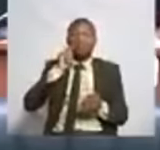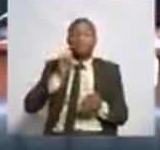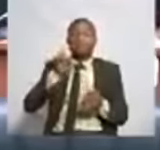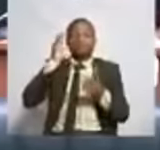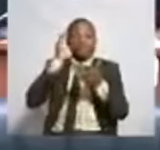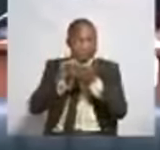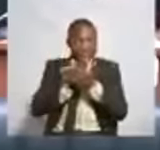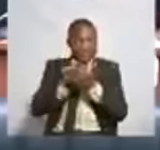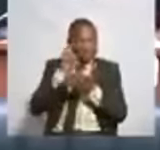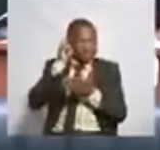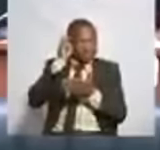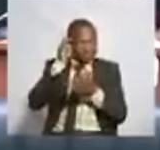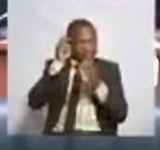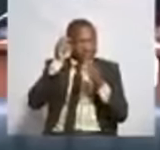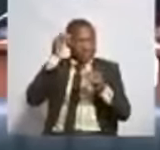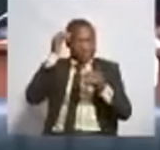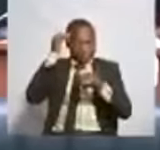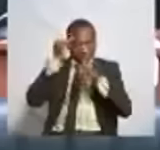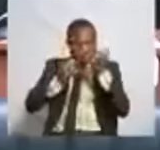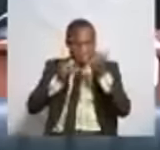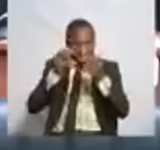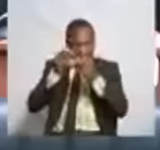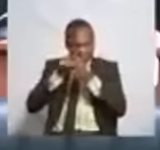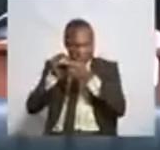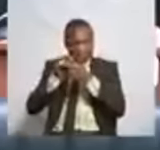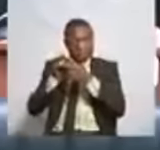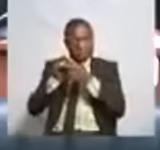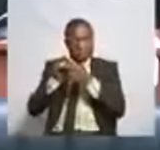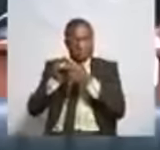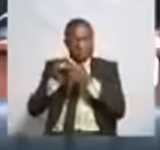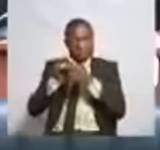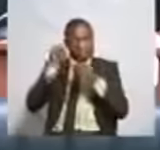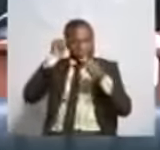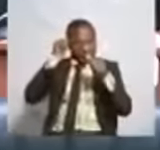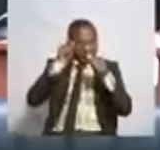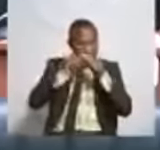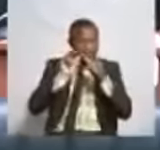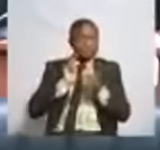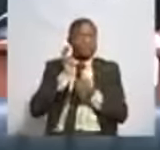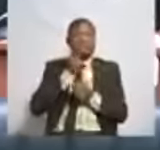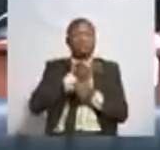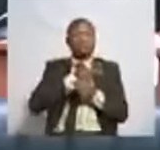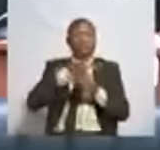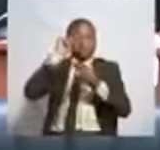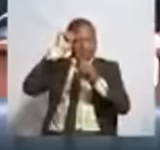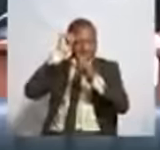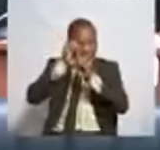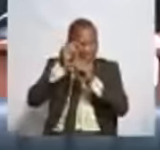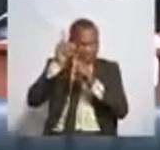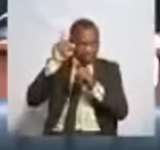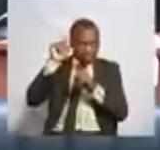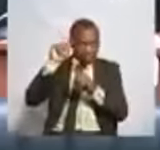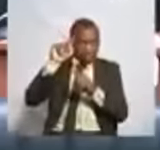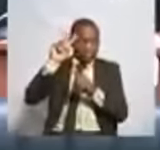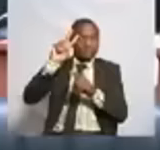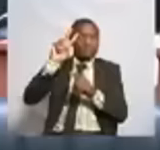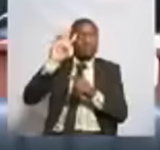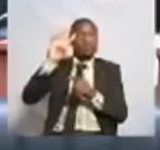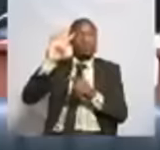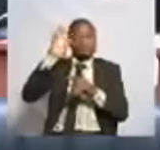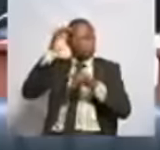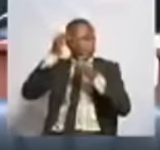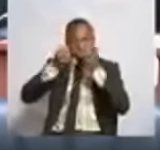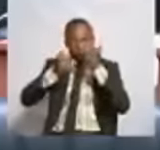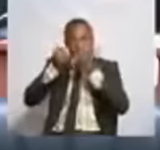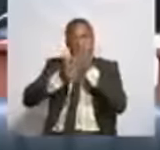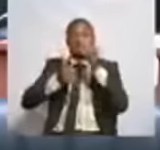stop thinking like you once I'm done with this short discourse, to agree with us that our target of 2024 year end,